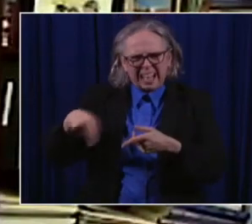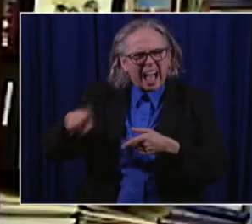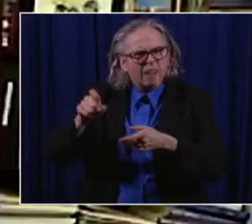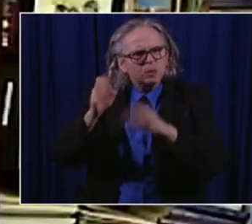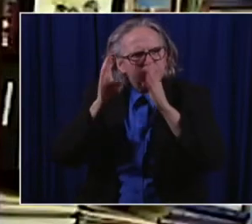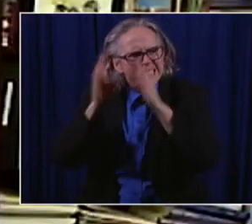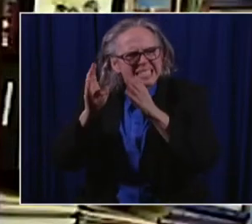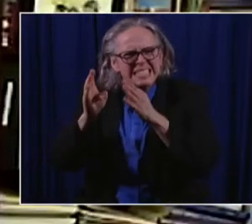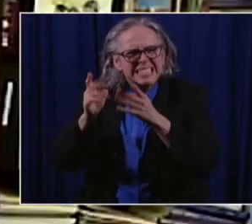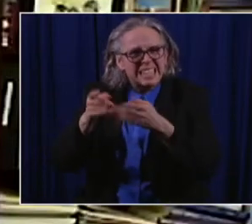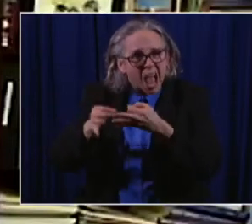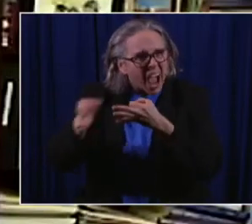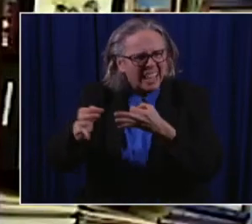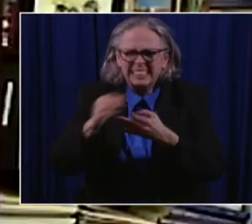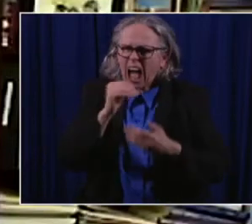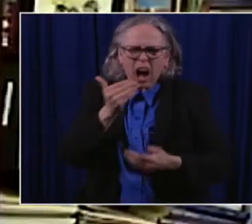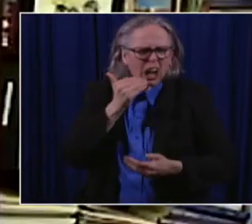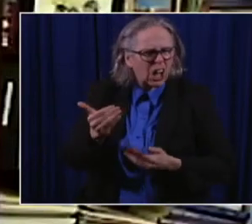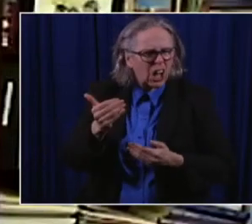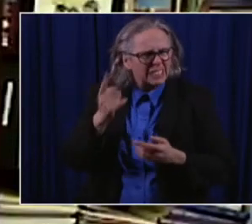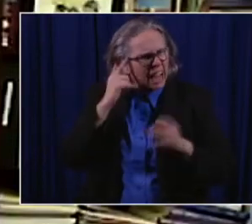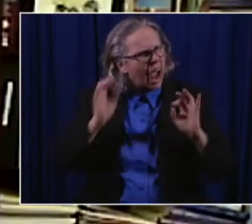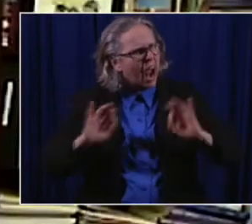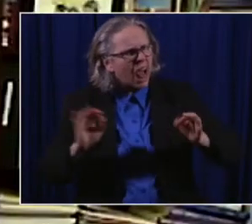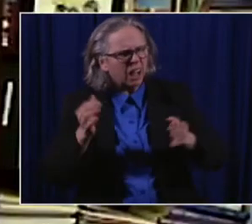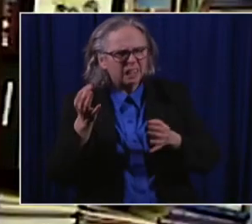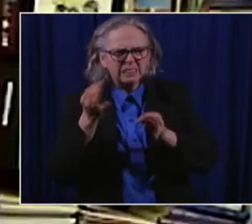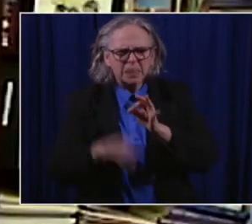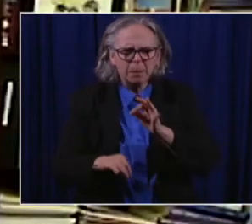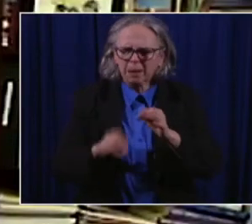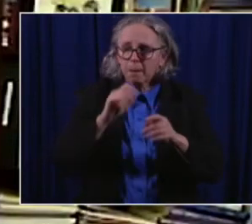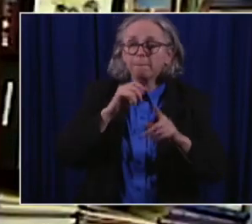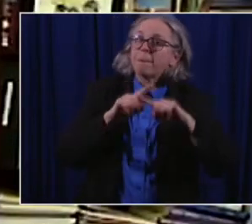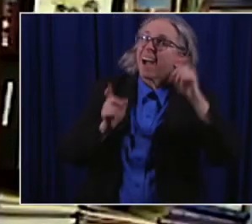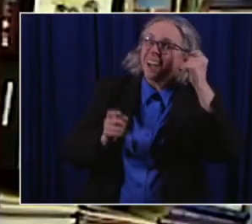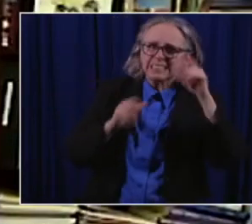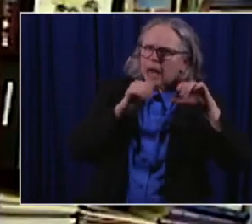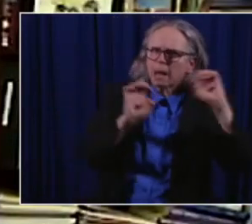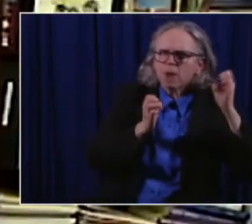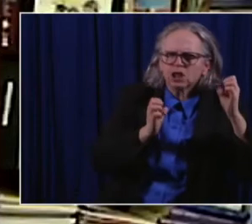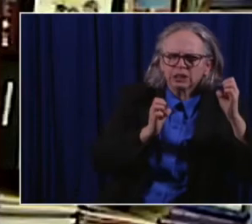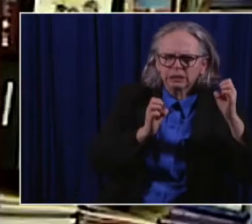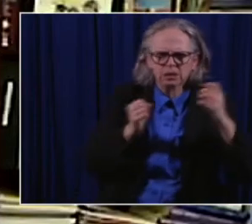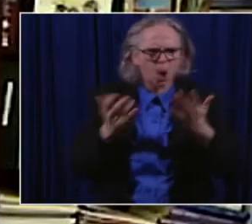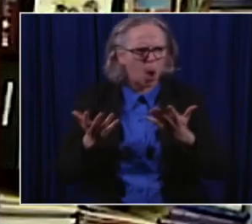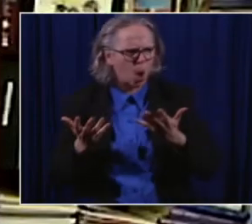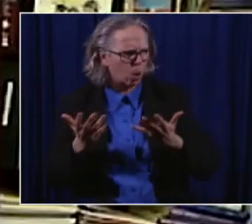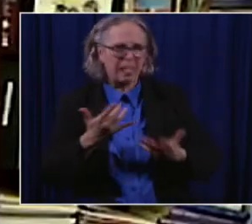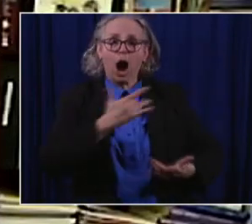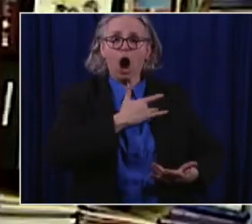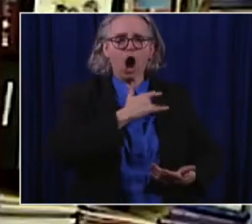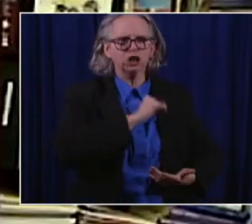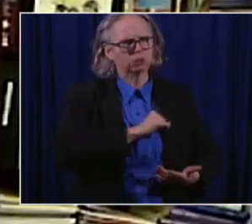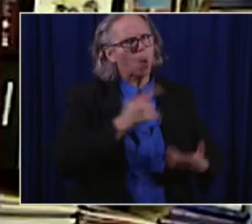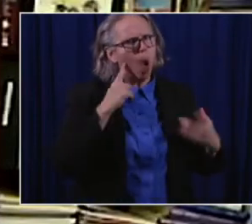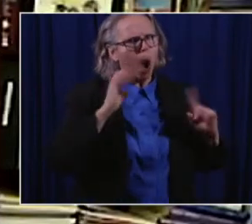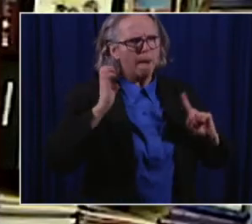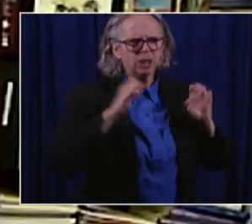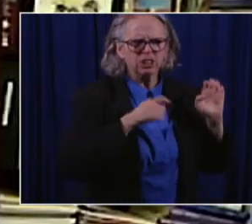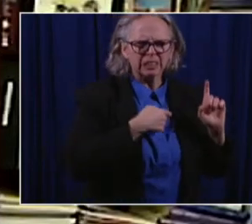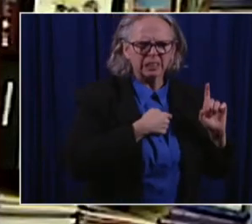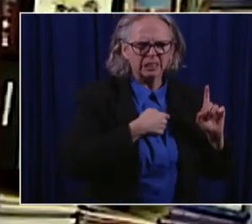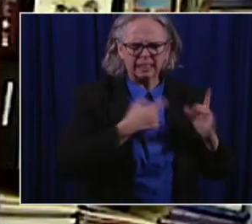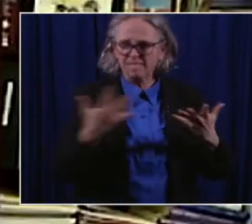cosmetic surgery, but it's also not an emergency like an open heart surgery or surgery for a broken hip from a trauma, right?